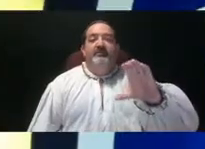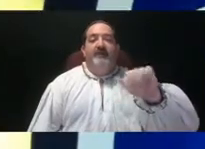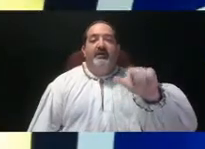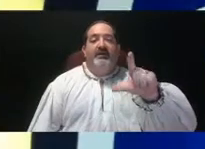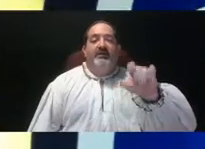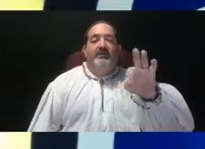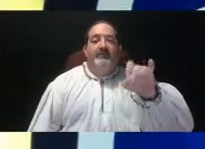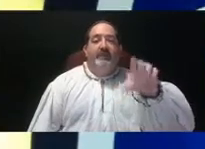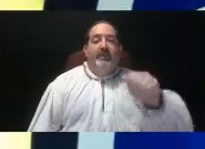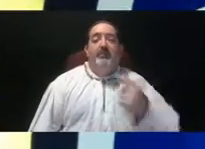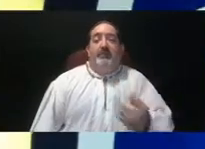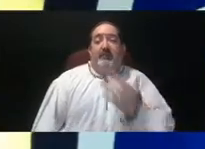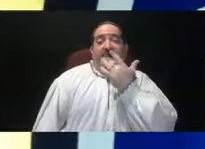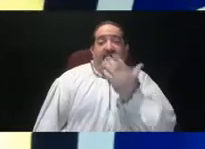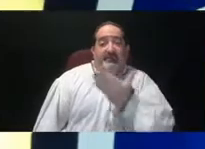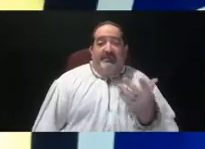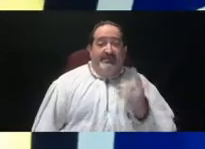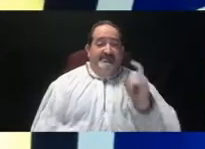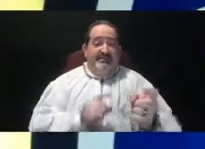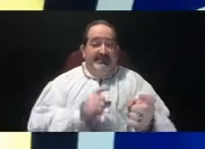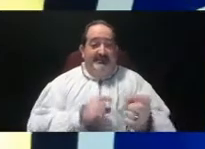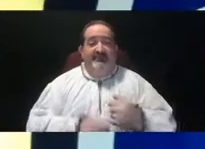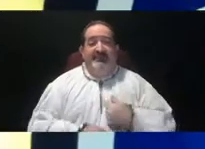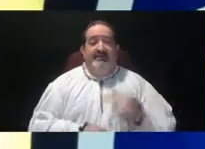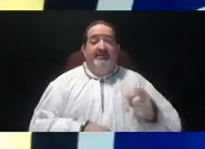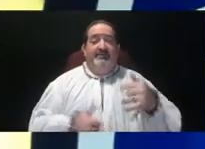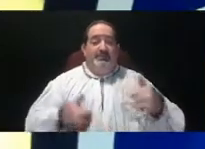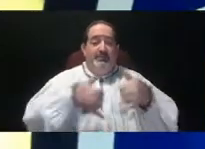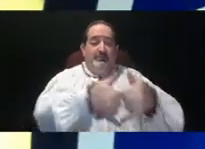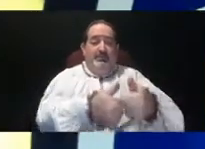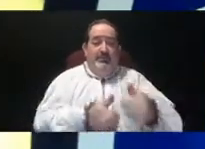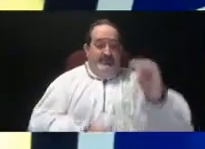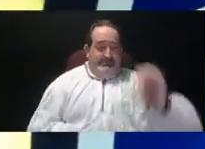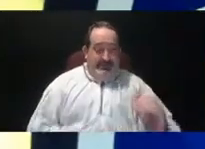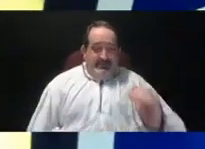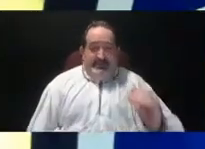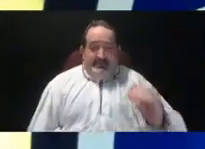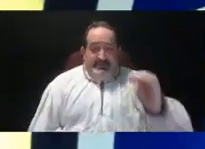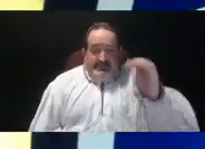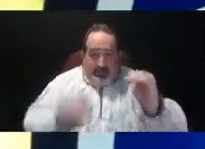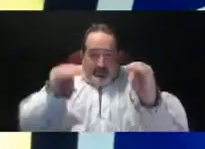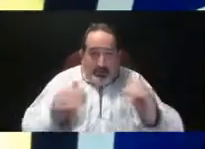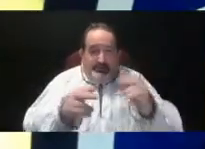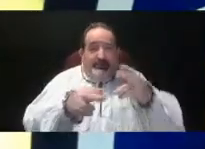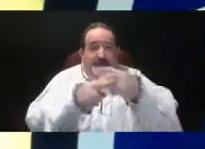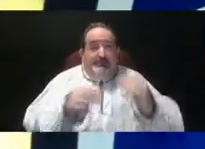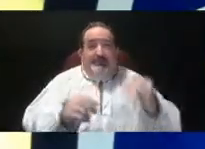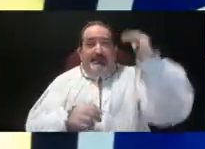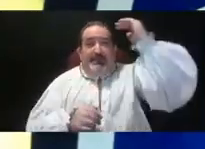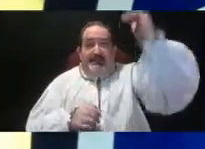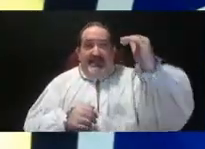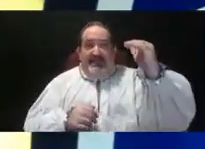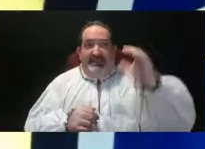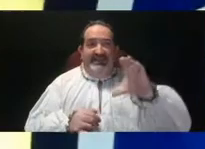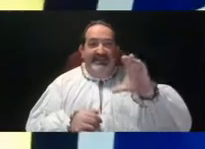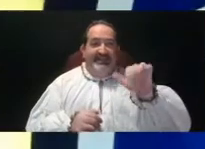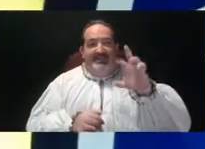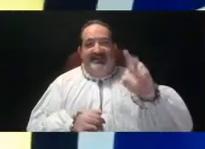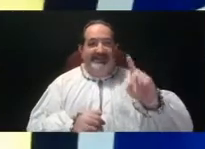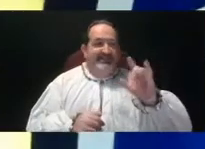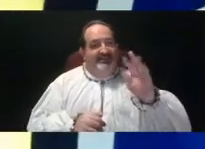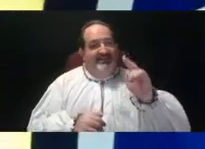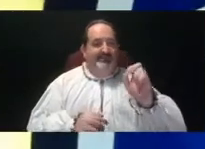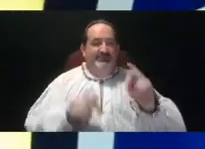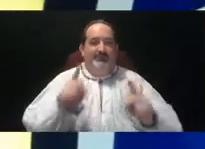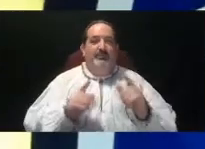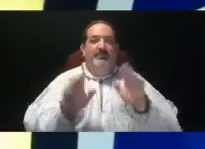One of my favorite things to give out. This award goes to tiny, little itty-bitty, soon-to-be really big Caidans for wonderful